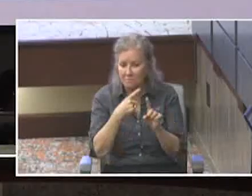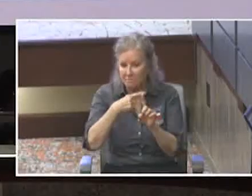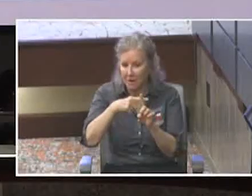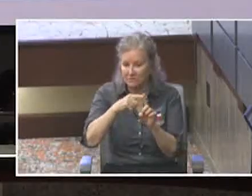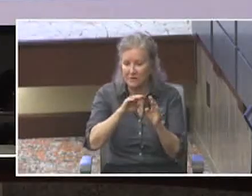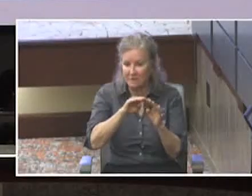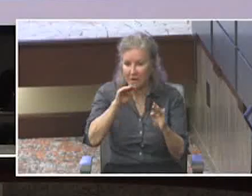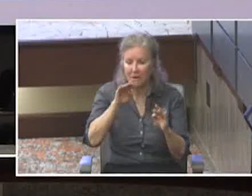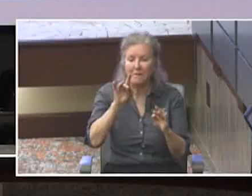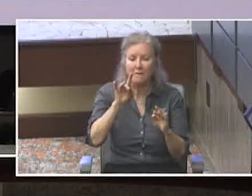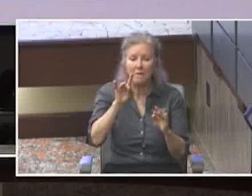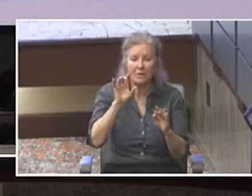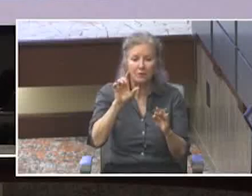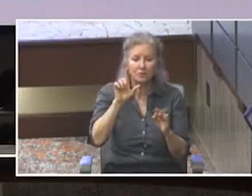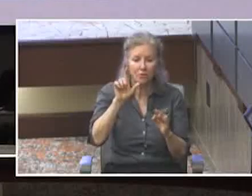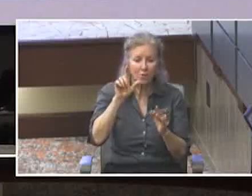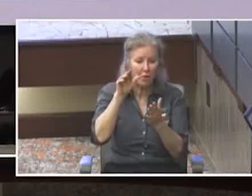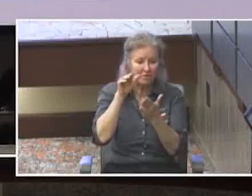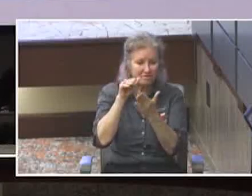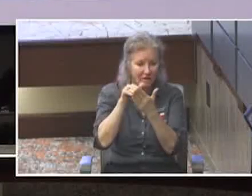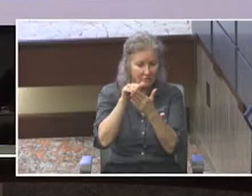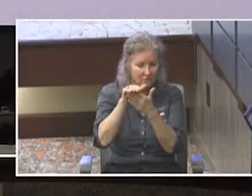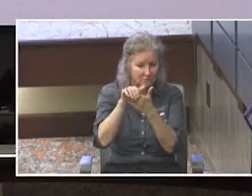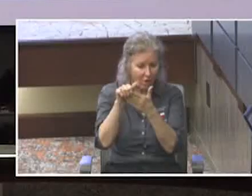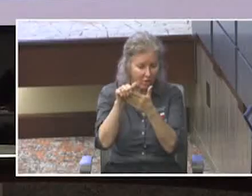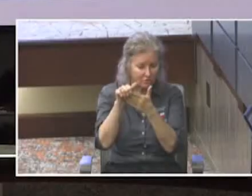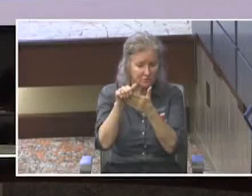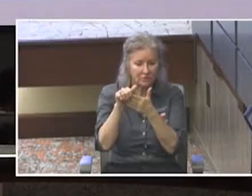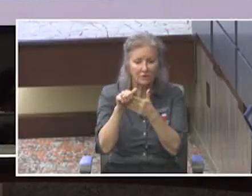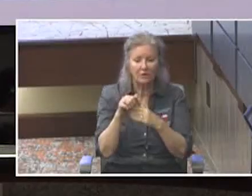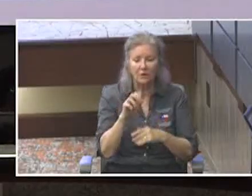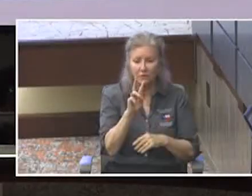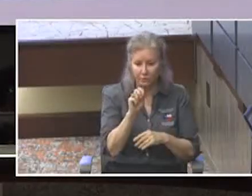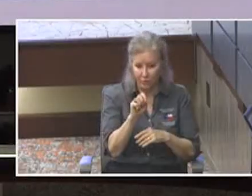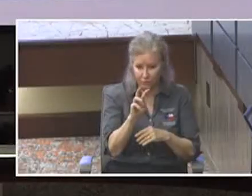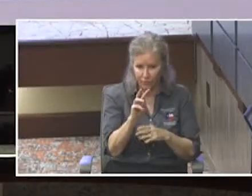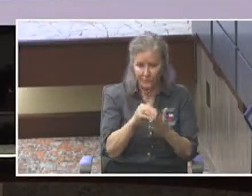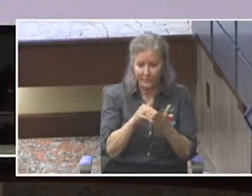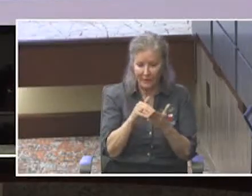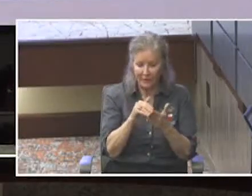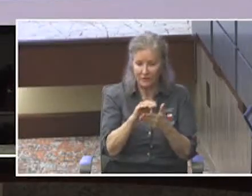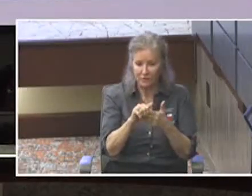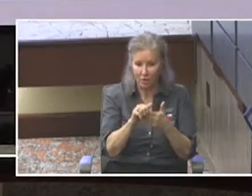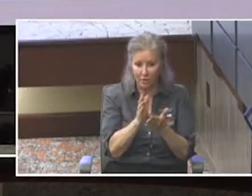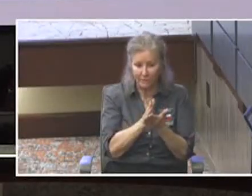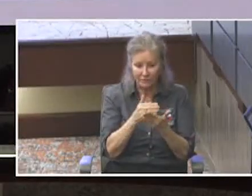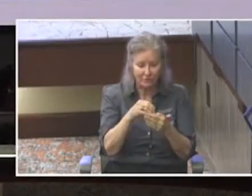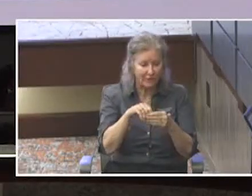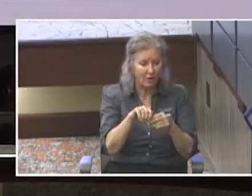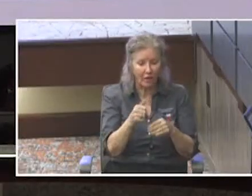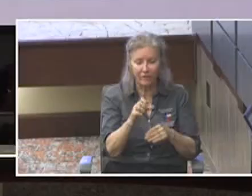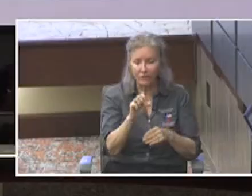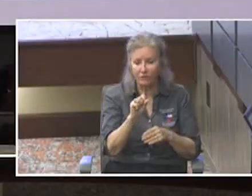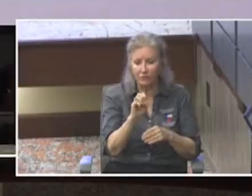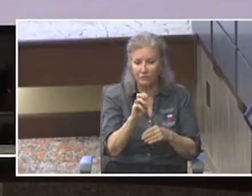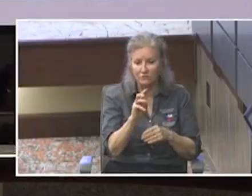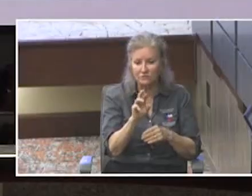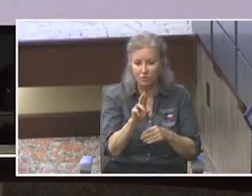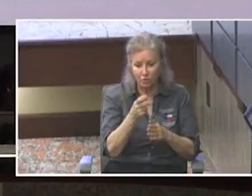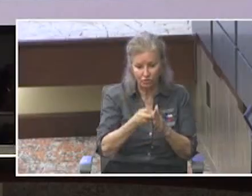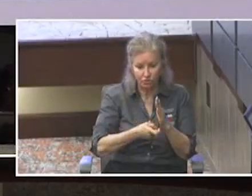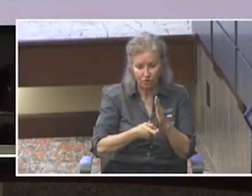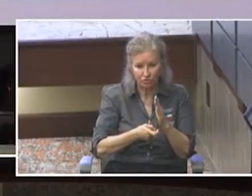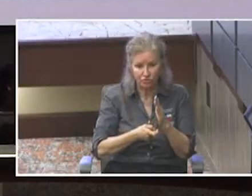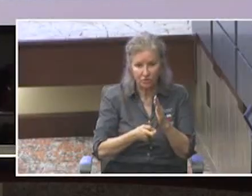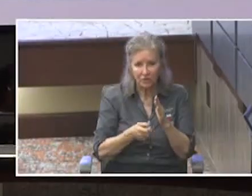about $821,000. We've got a $2.2 million budget in other sewer charges. Those are